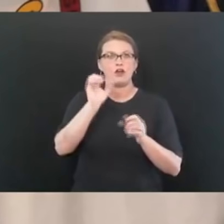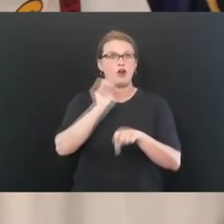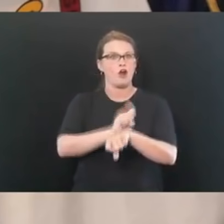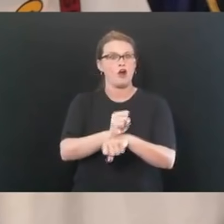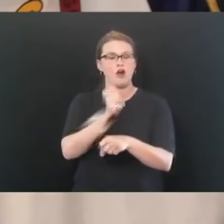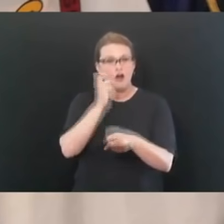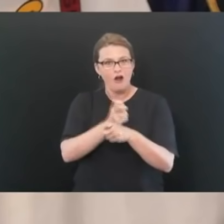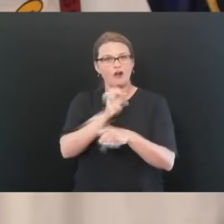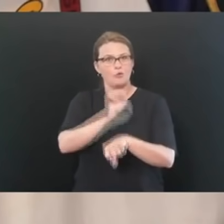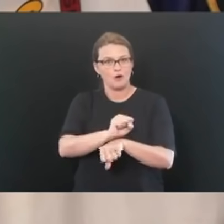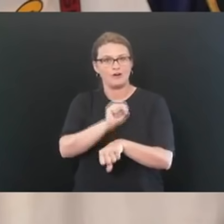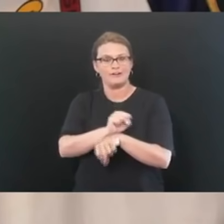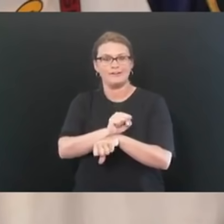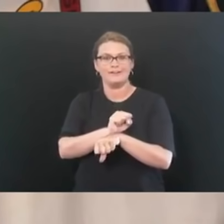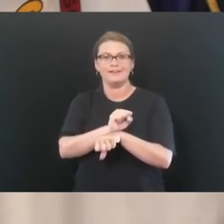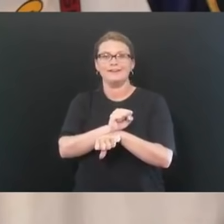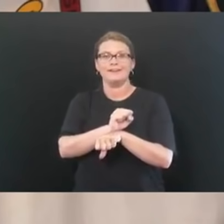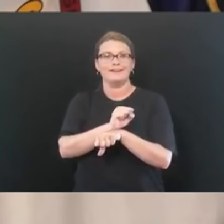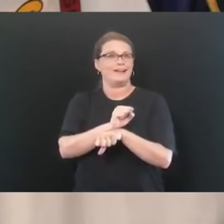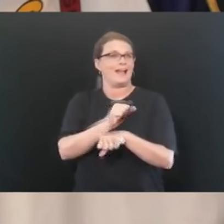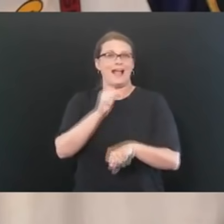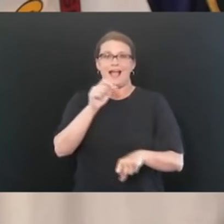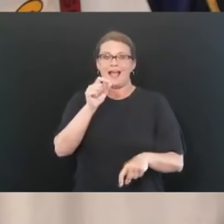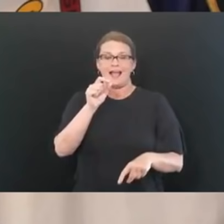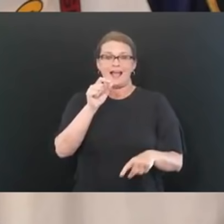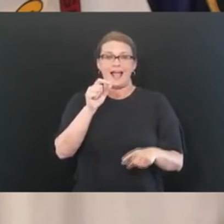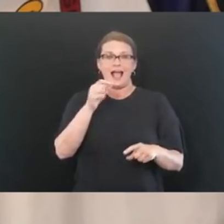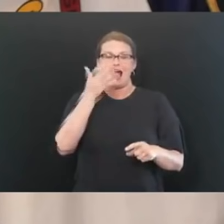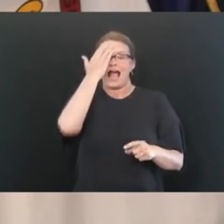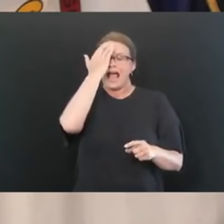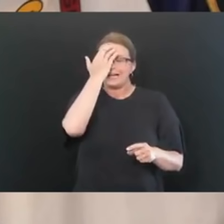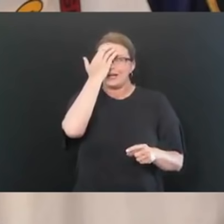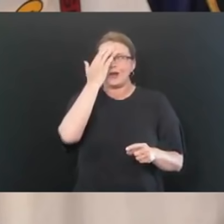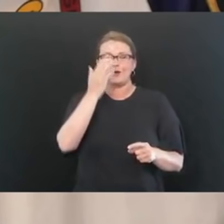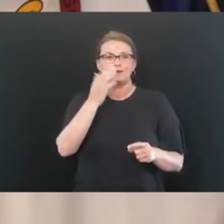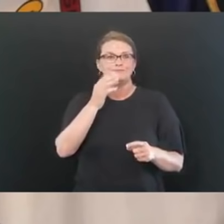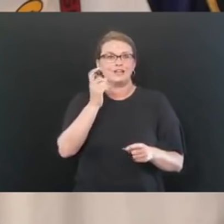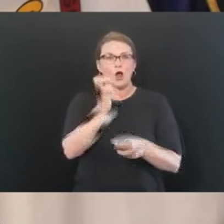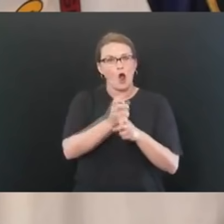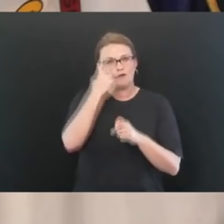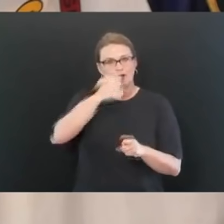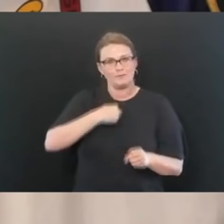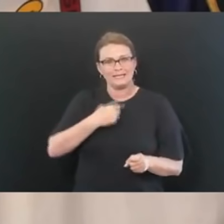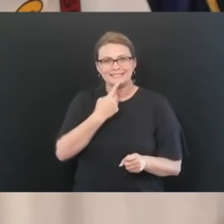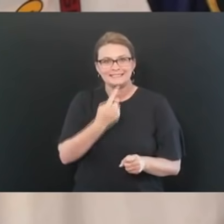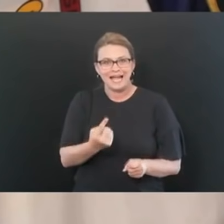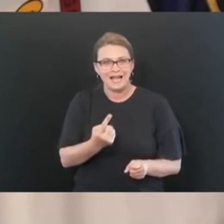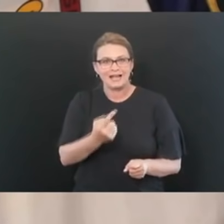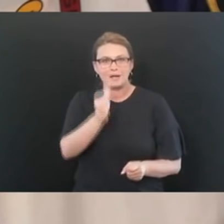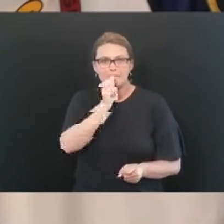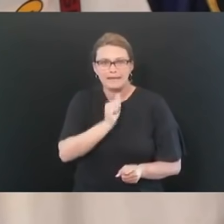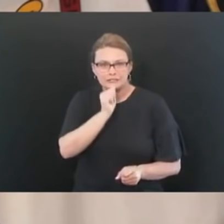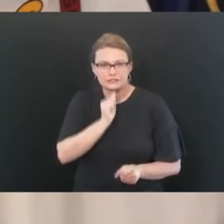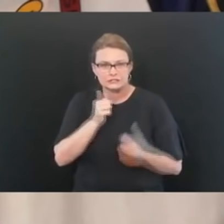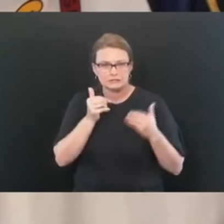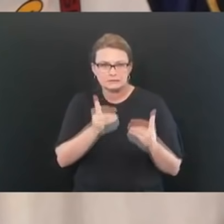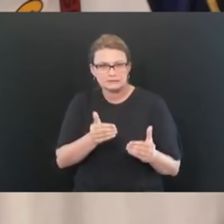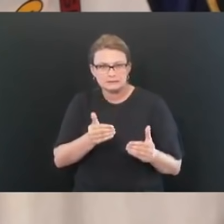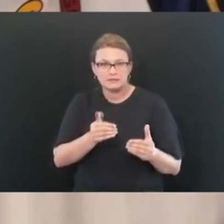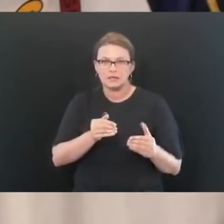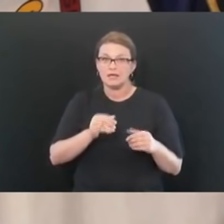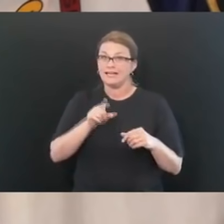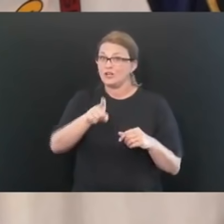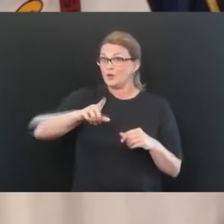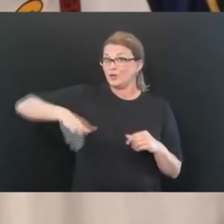And so I know I can't ask you to be patient because I don't want you to be patient. If you haven't gotten your